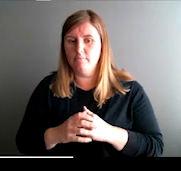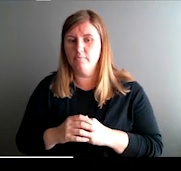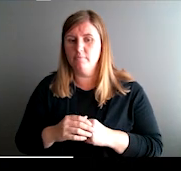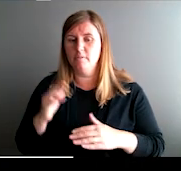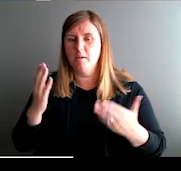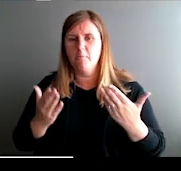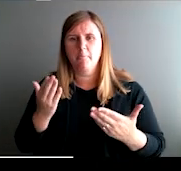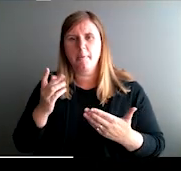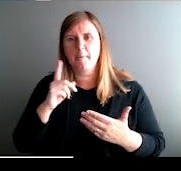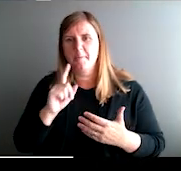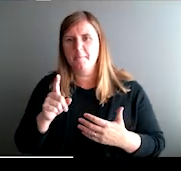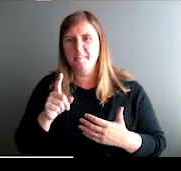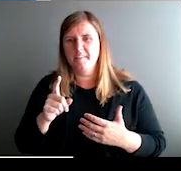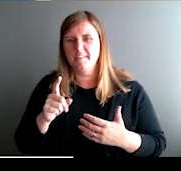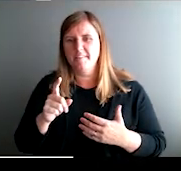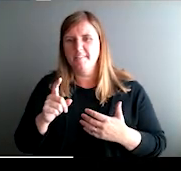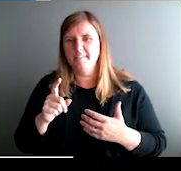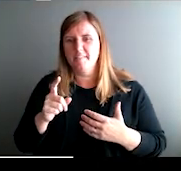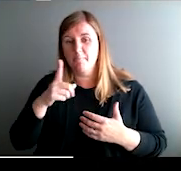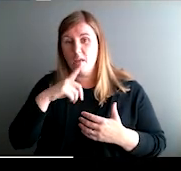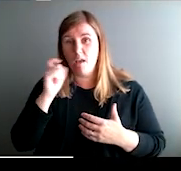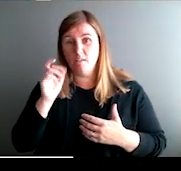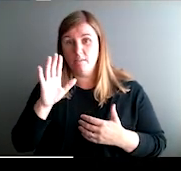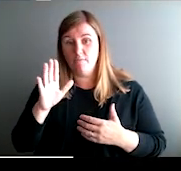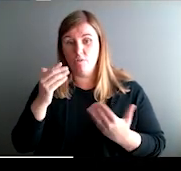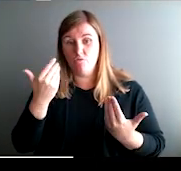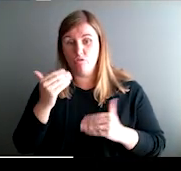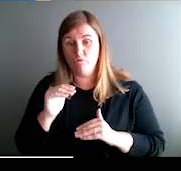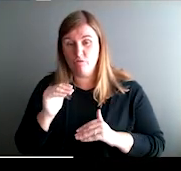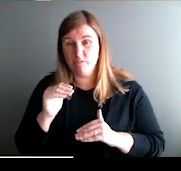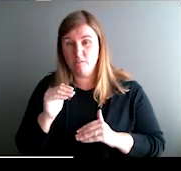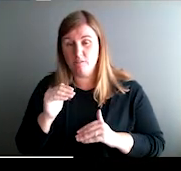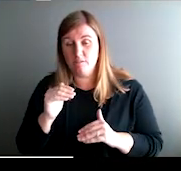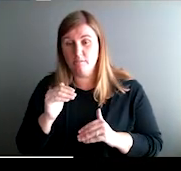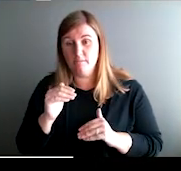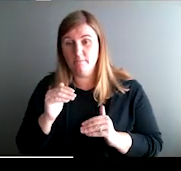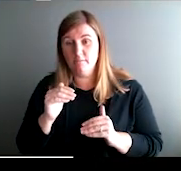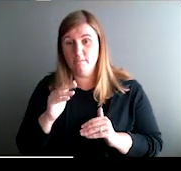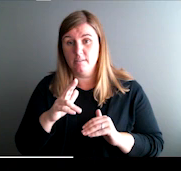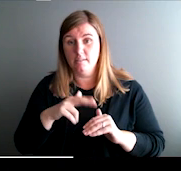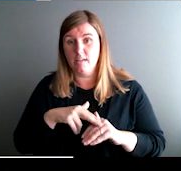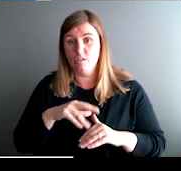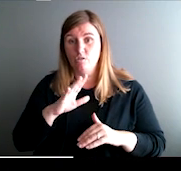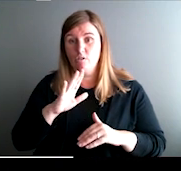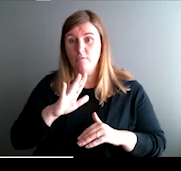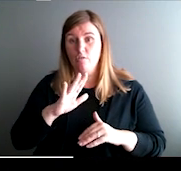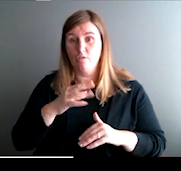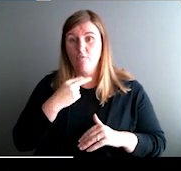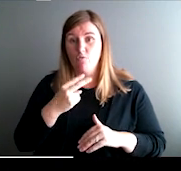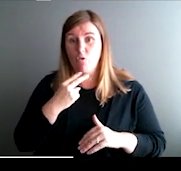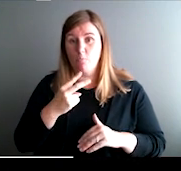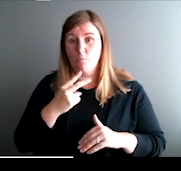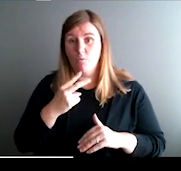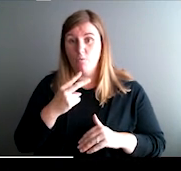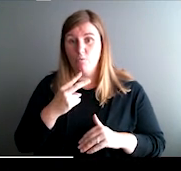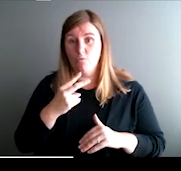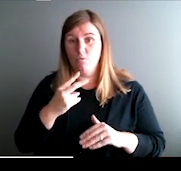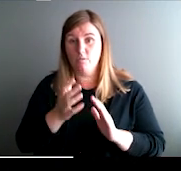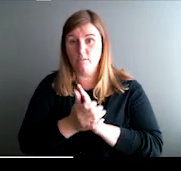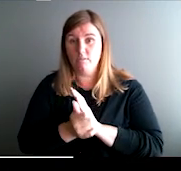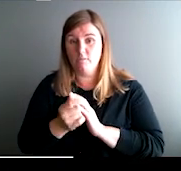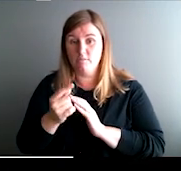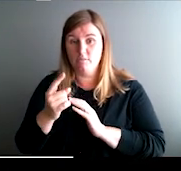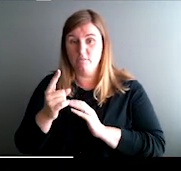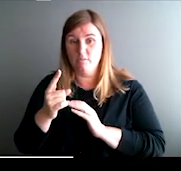that because of the restricted nature of the verbal repertoires that these